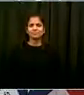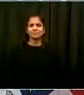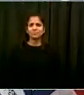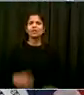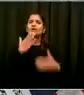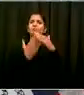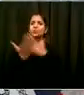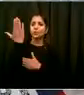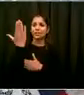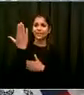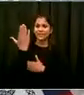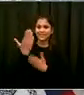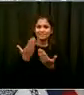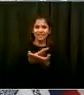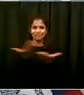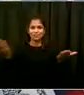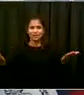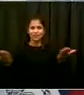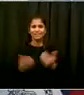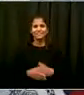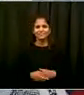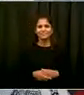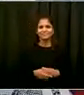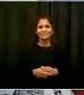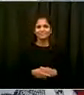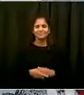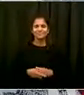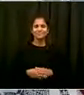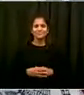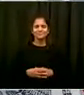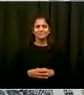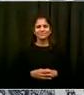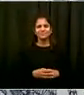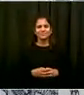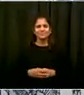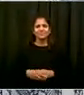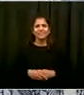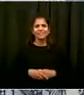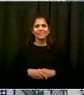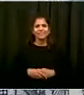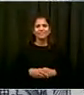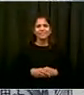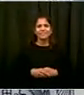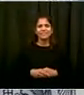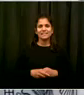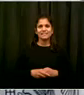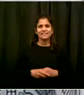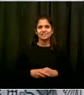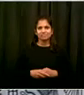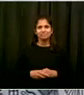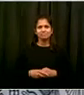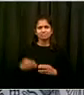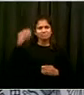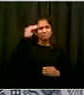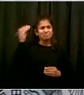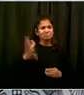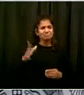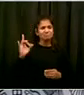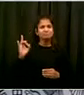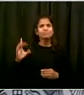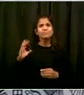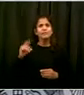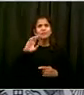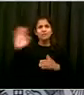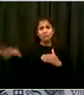Good morning, everybody. Look, we have a couple of tough weeks ahead. 2, 3, 4 weeks that are going to be really